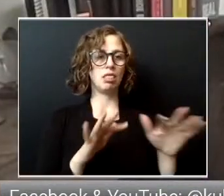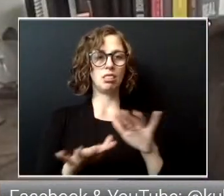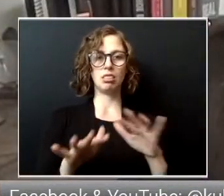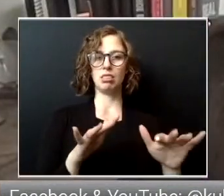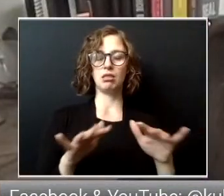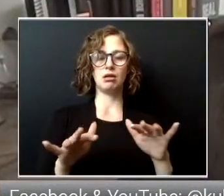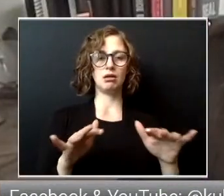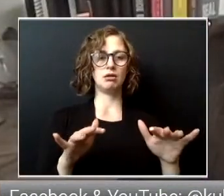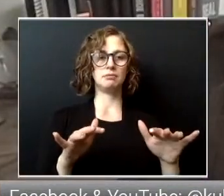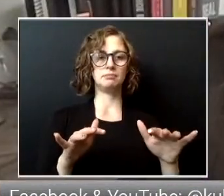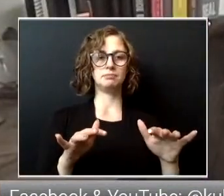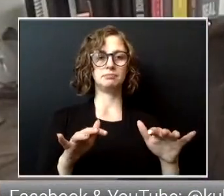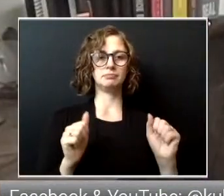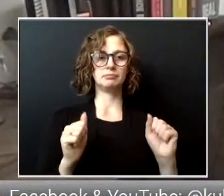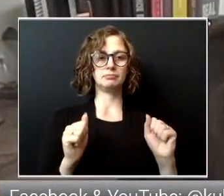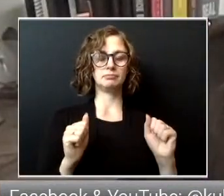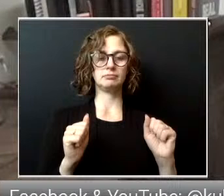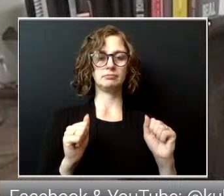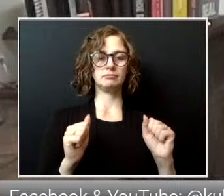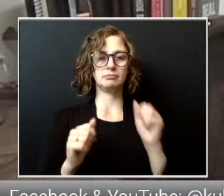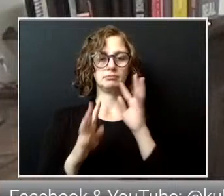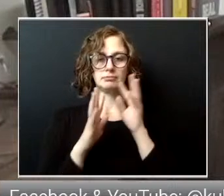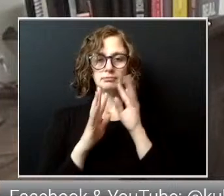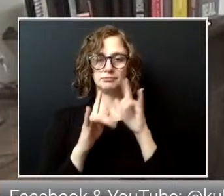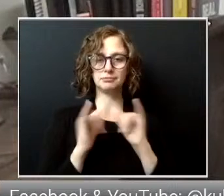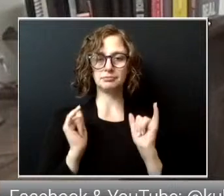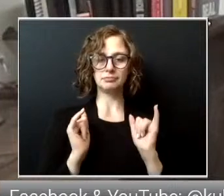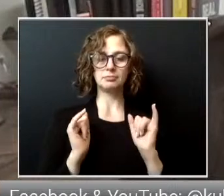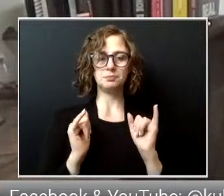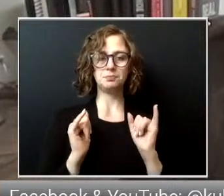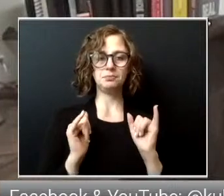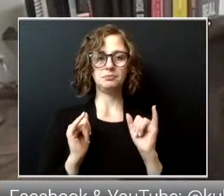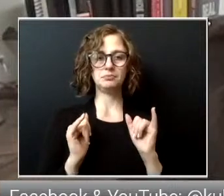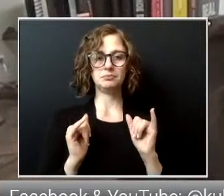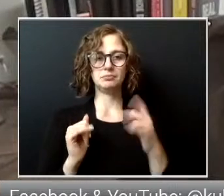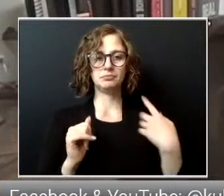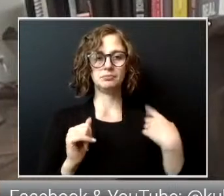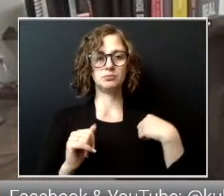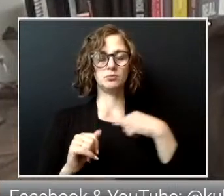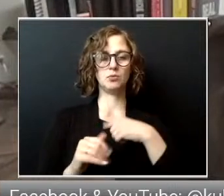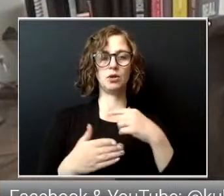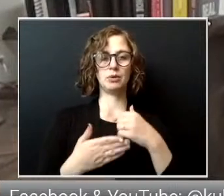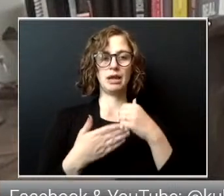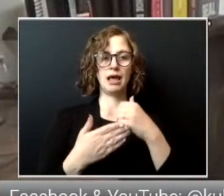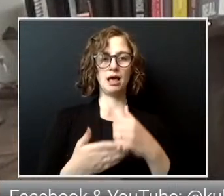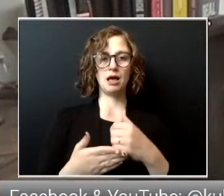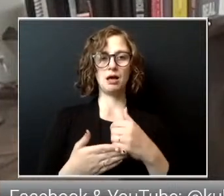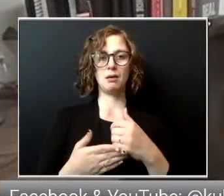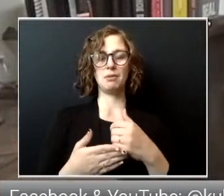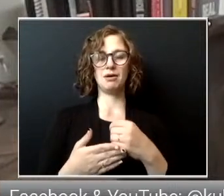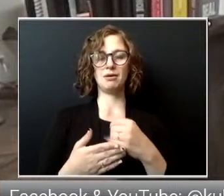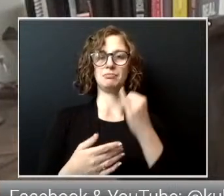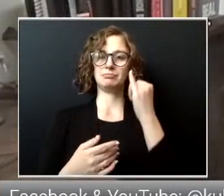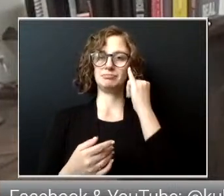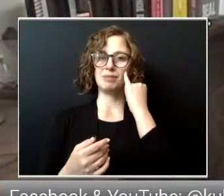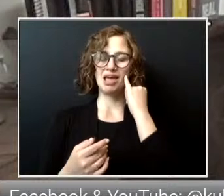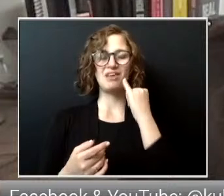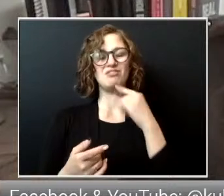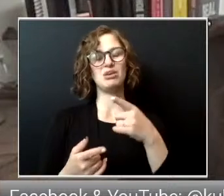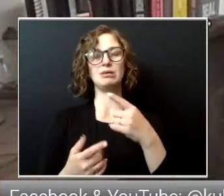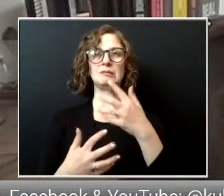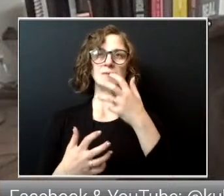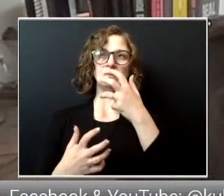cells? And we would just, find ways to help him through those, turn him on his tummy, things like